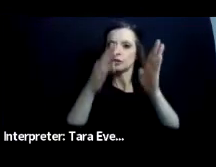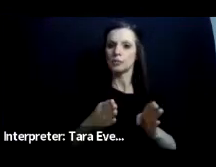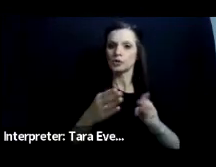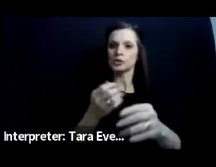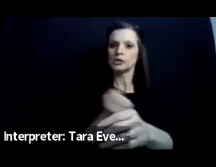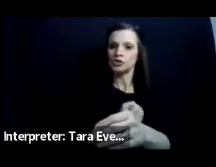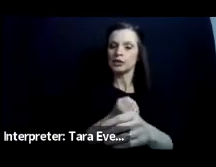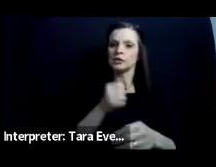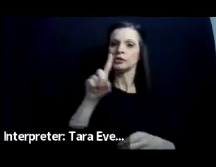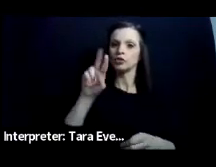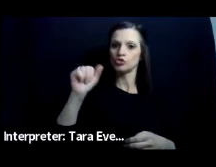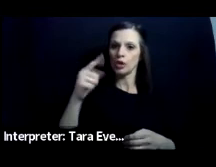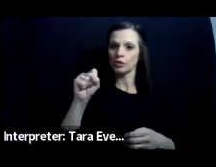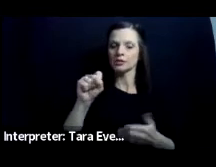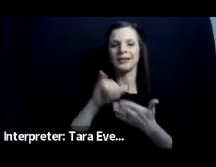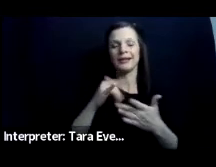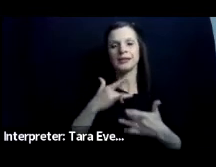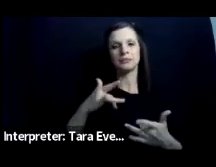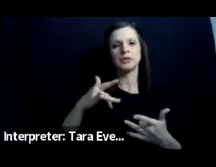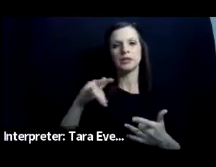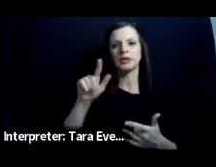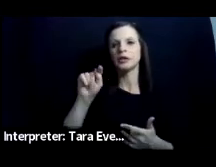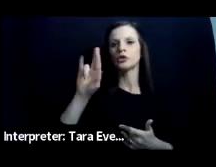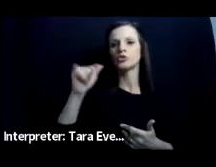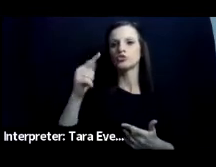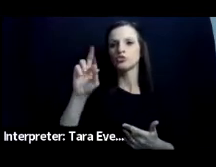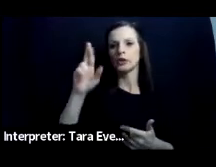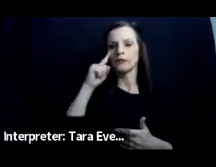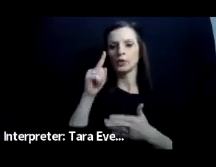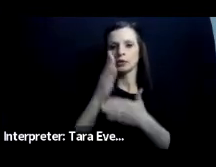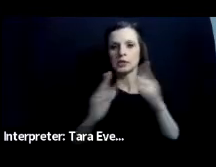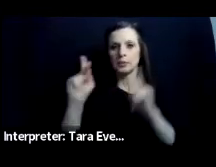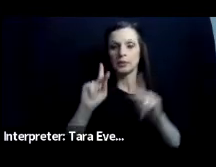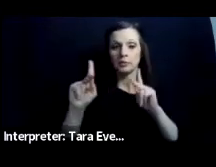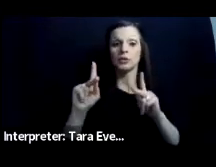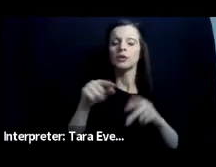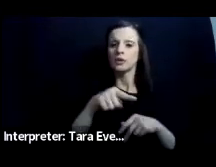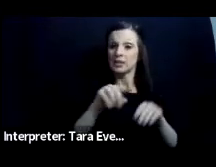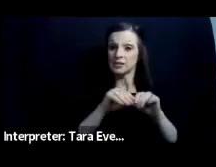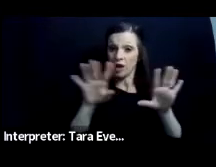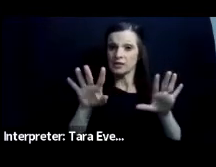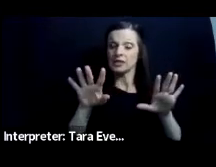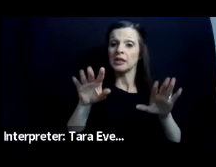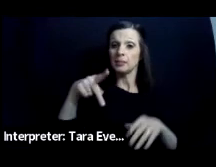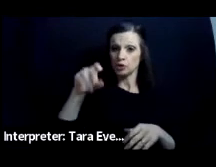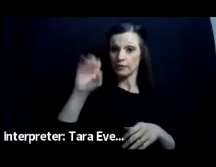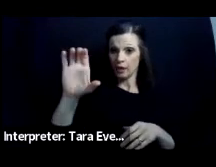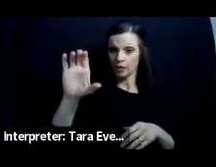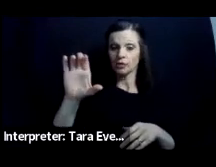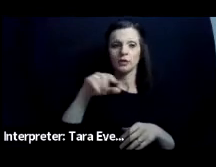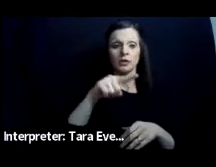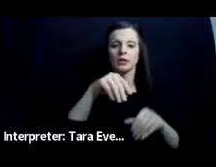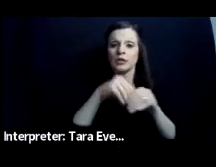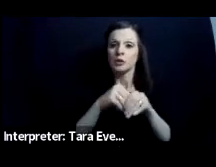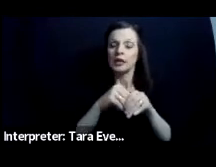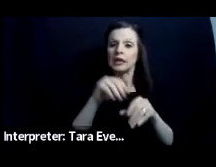be a trigger for some folks. But it's a person, obviously a person of color, and they're in an alleyway. You can see their hand, and you can see that